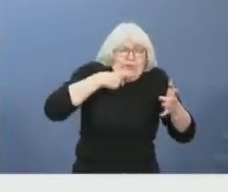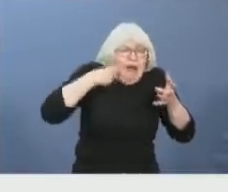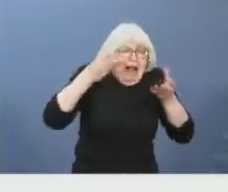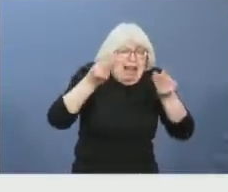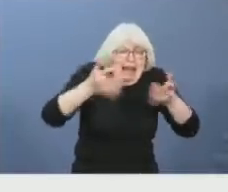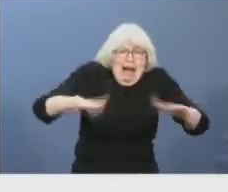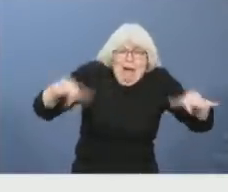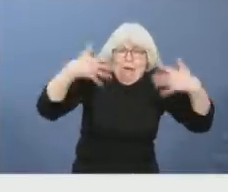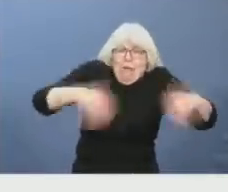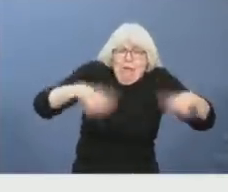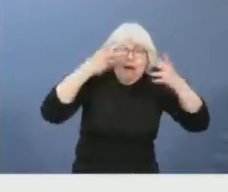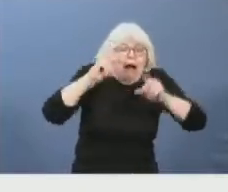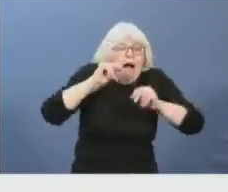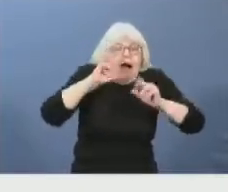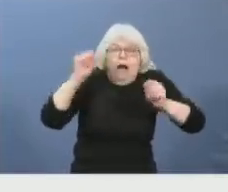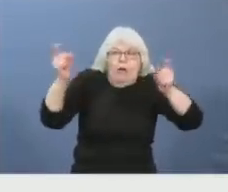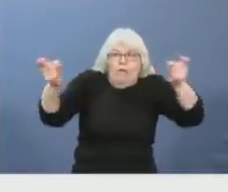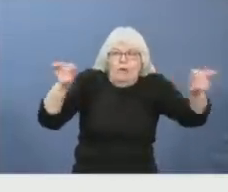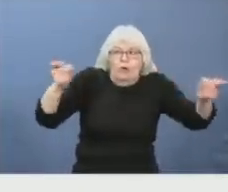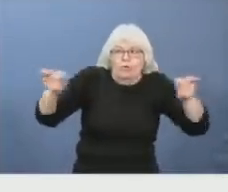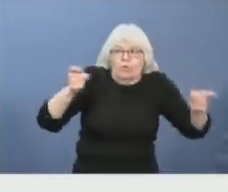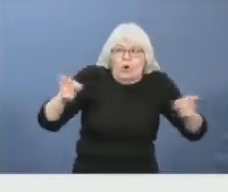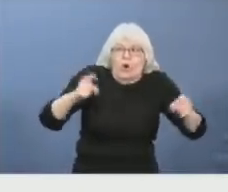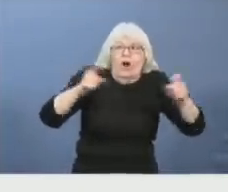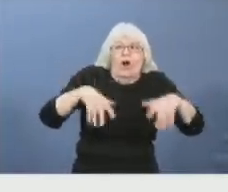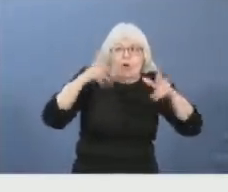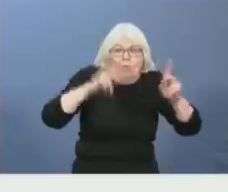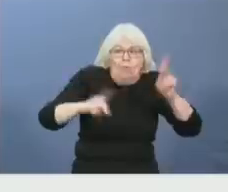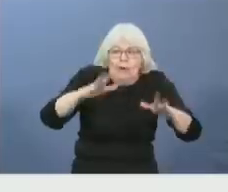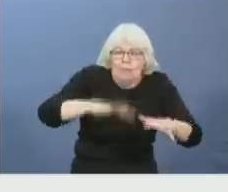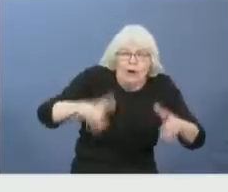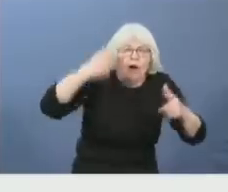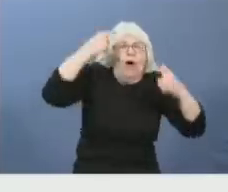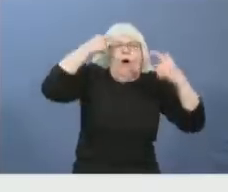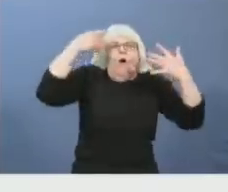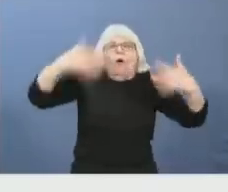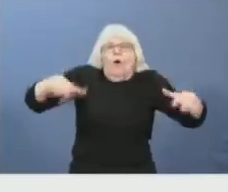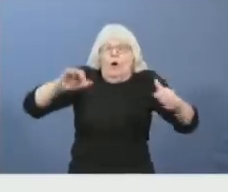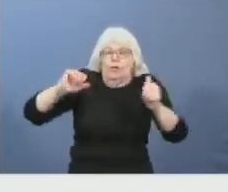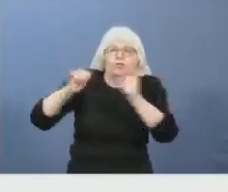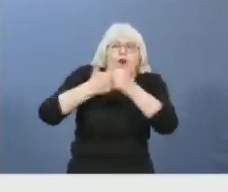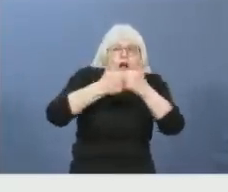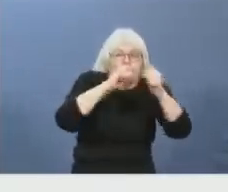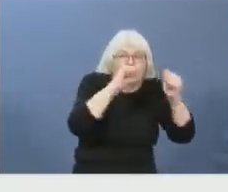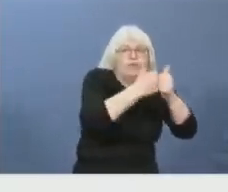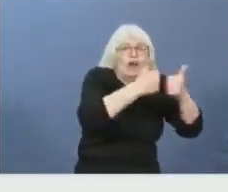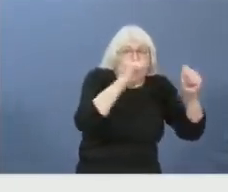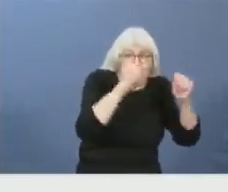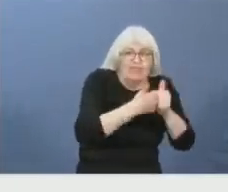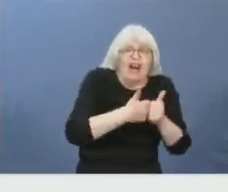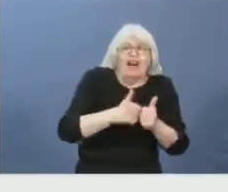by the fire behavior at that one again today. They're working with aircraft again